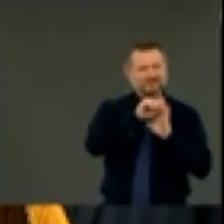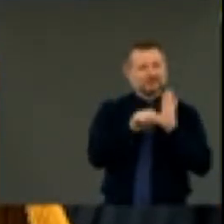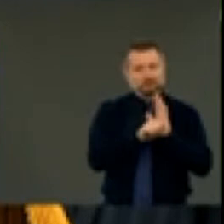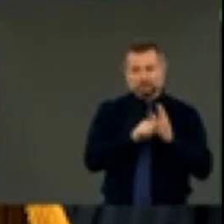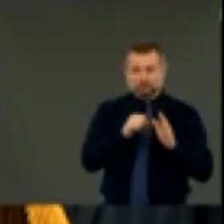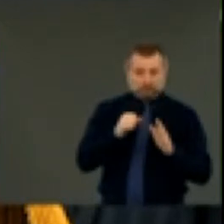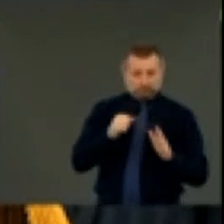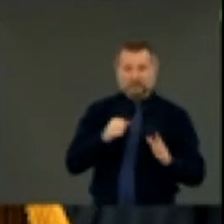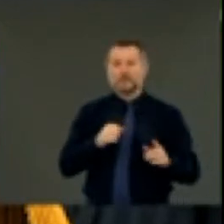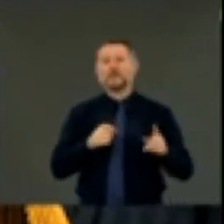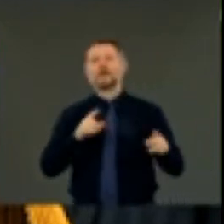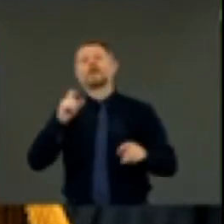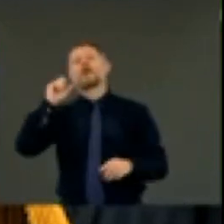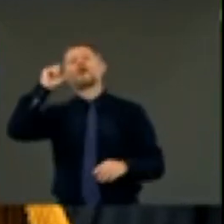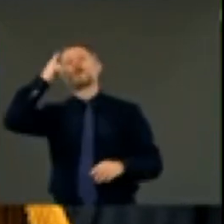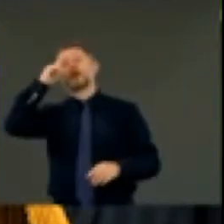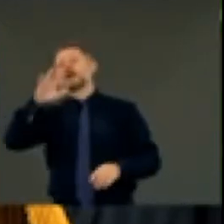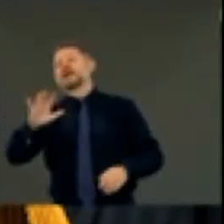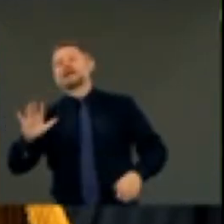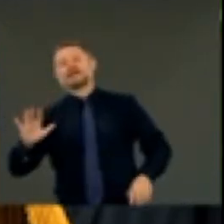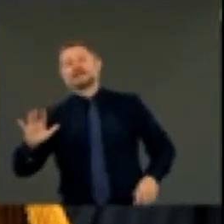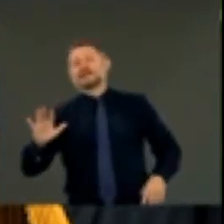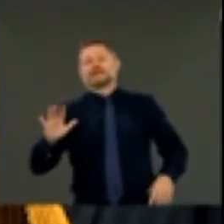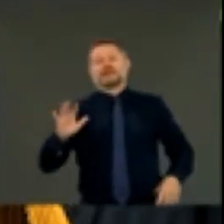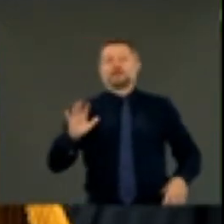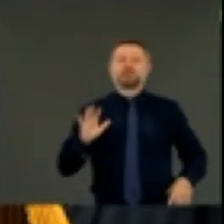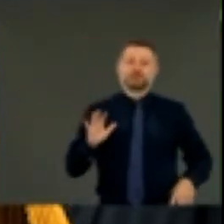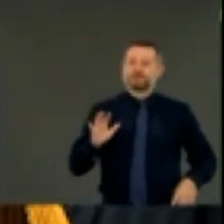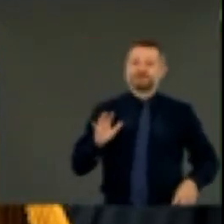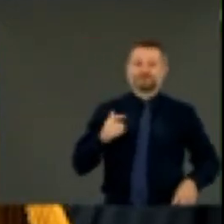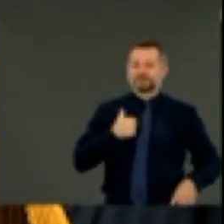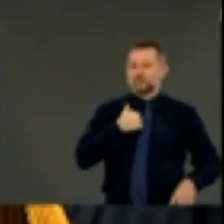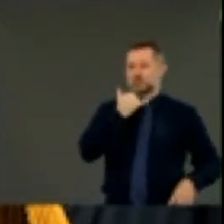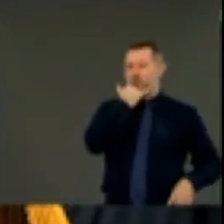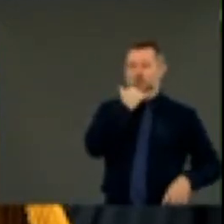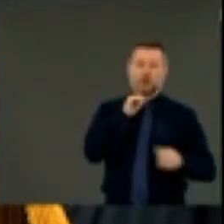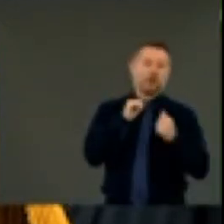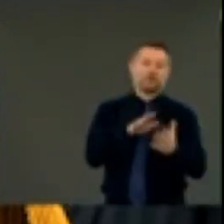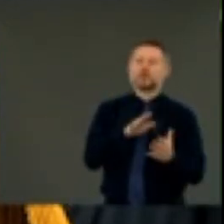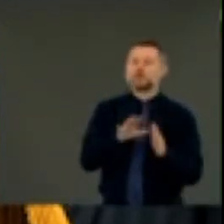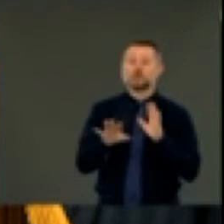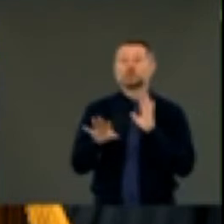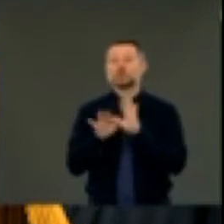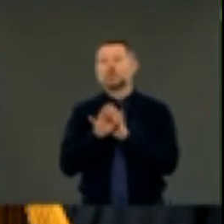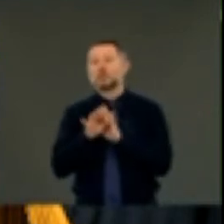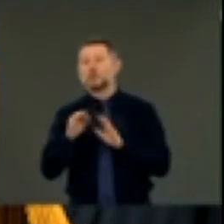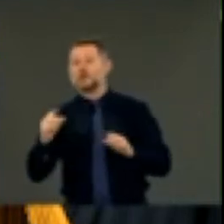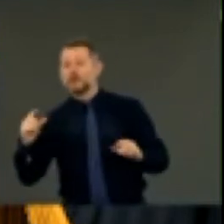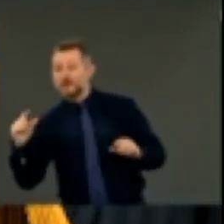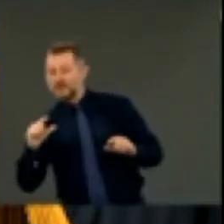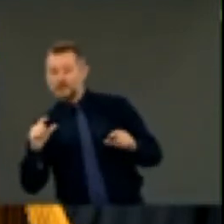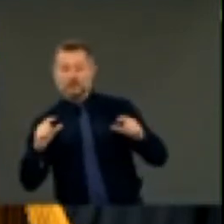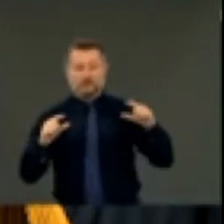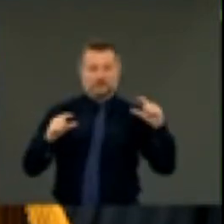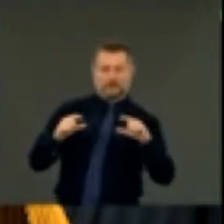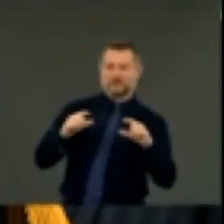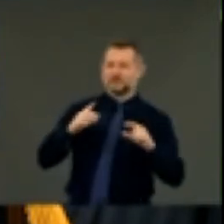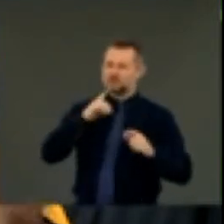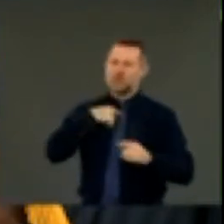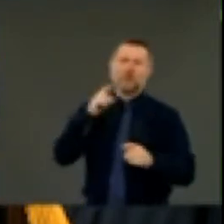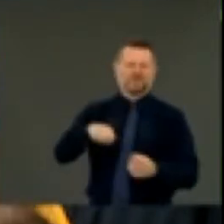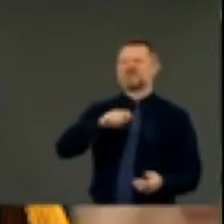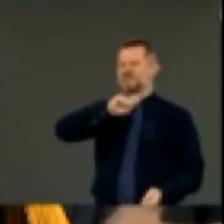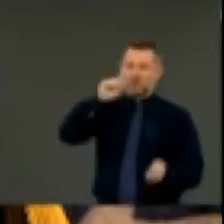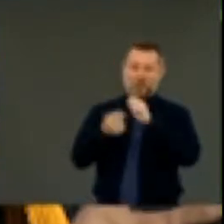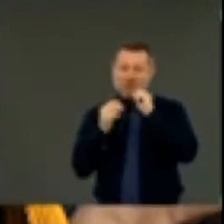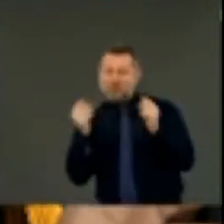I don't think we should be doing this piecemeal. You have all sorts of piecemeal proposals that are out there.